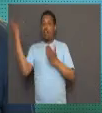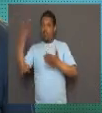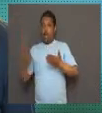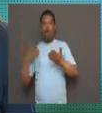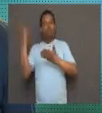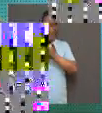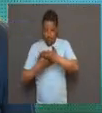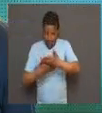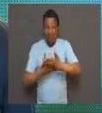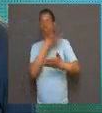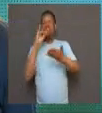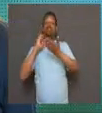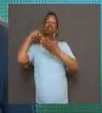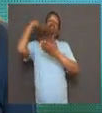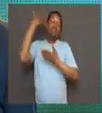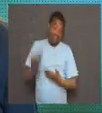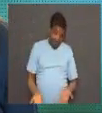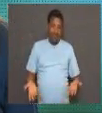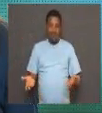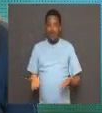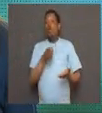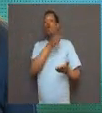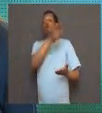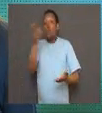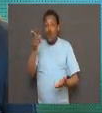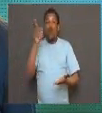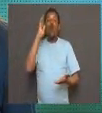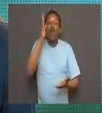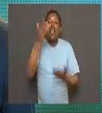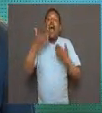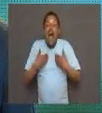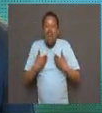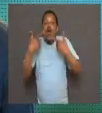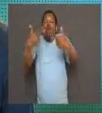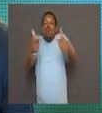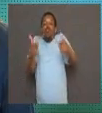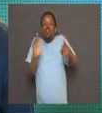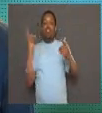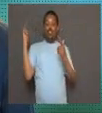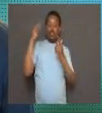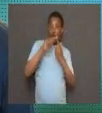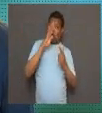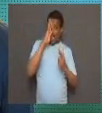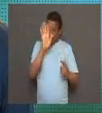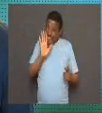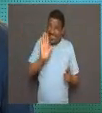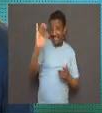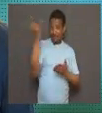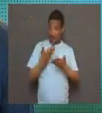map, and then you will have the opportunity to create one of your